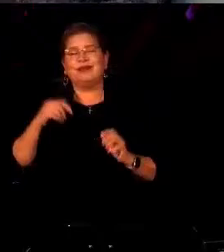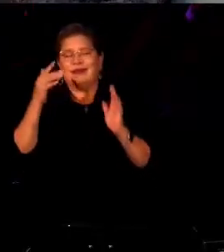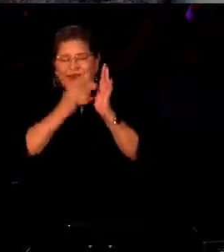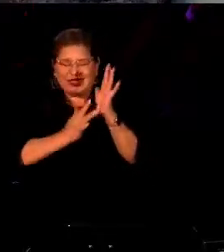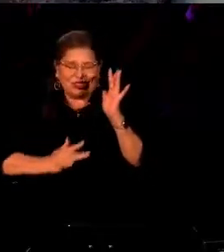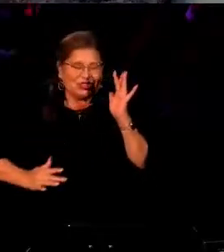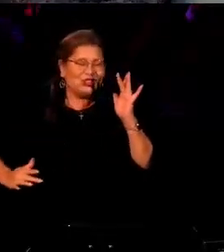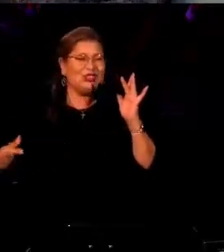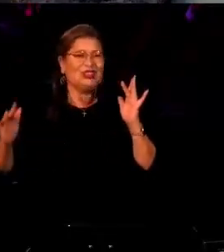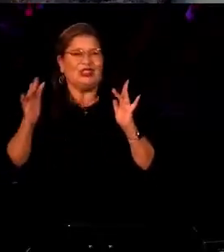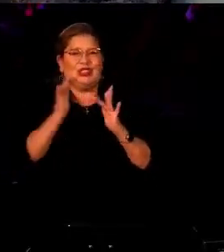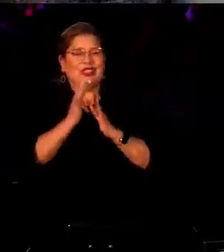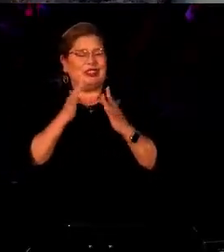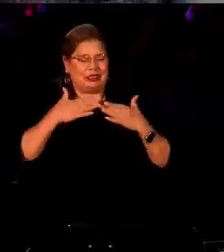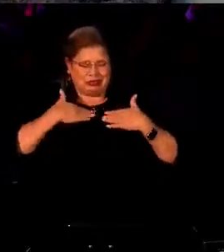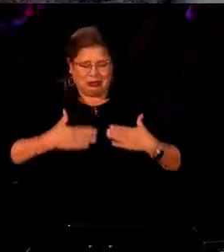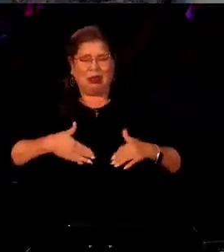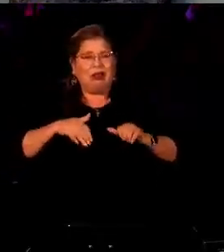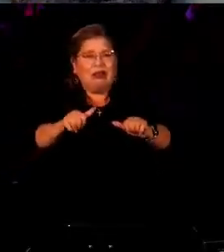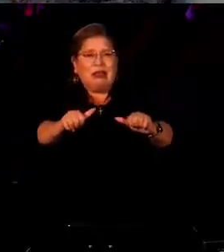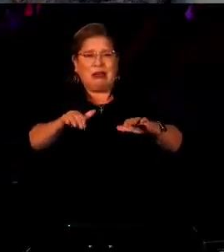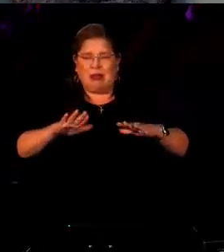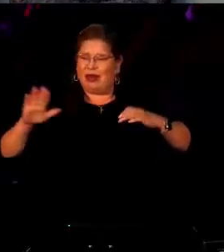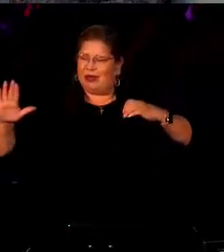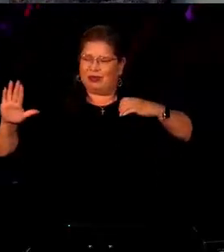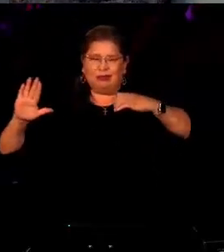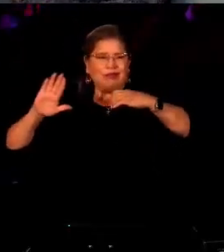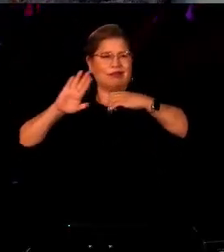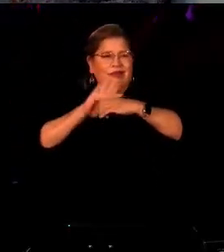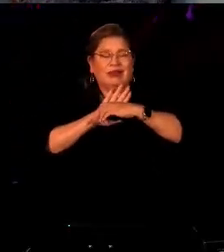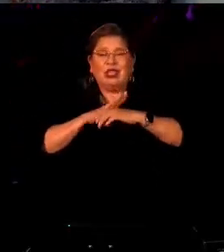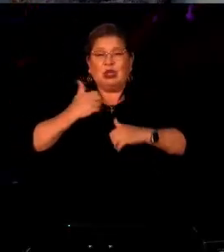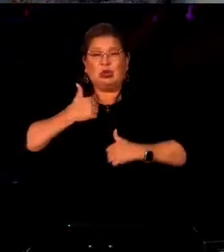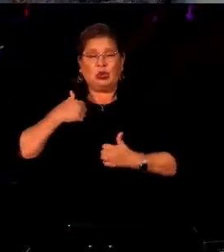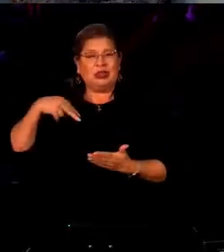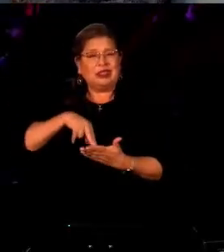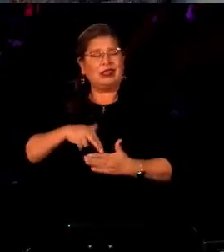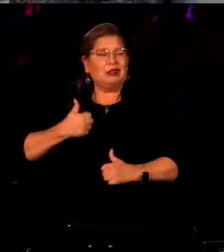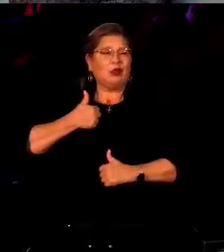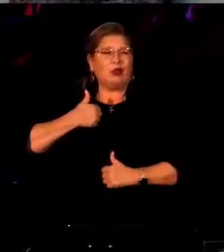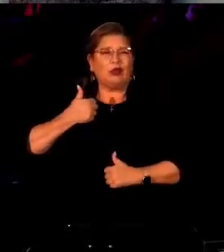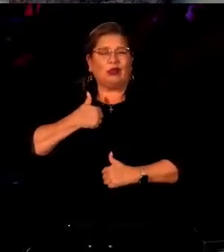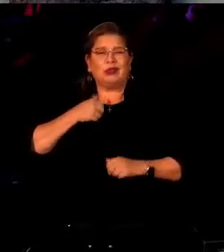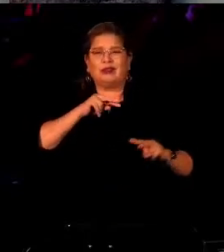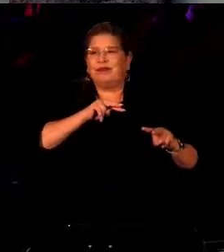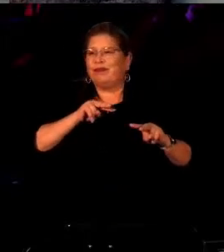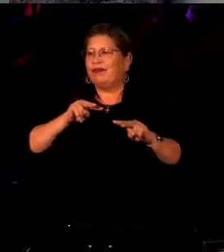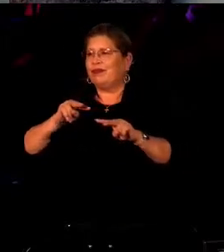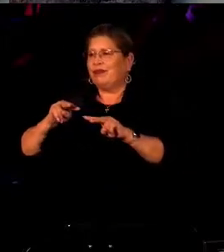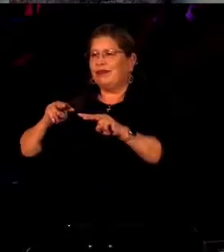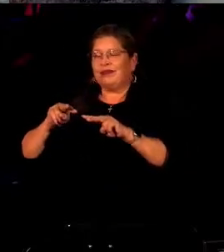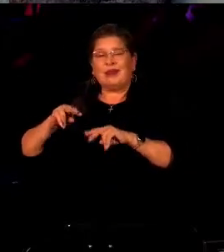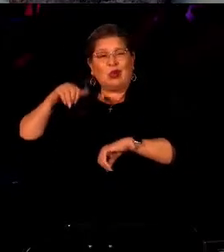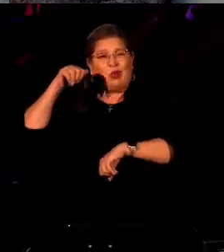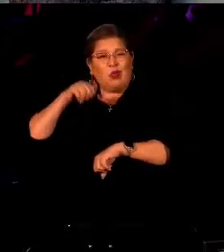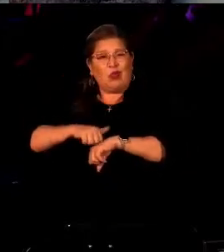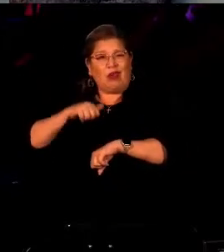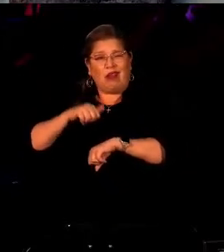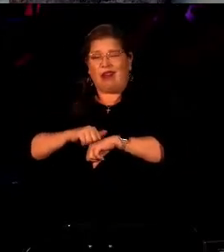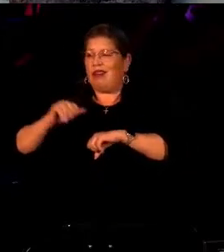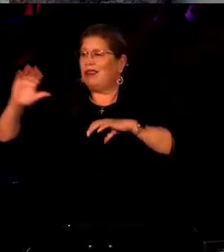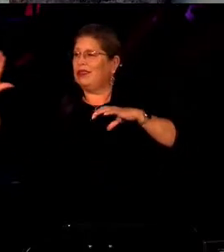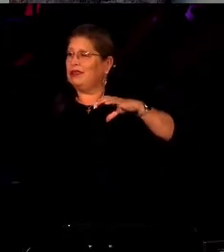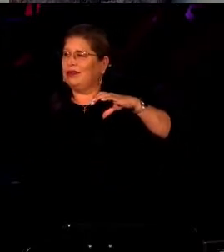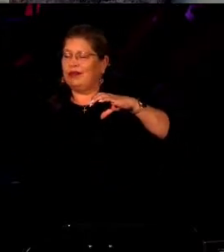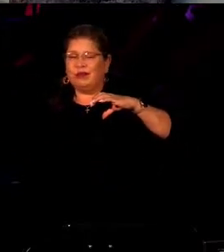Jesus is buried. A soldier stands guard, and a rock is rolled